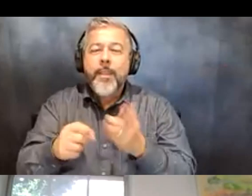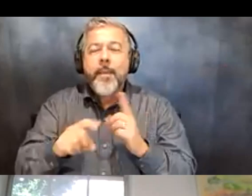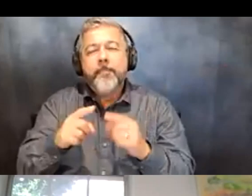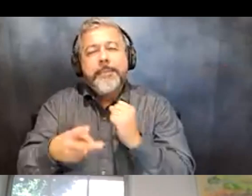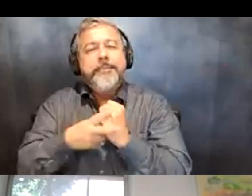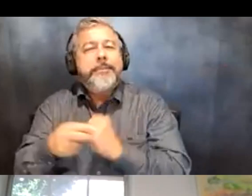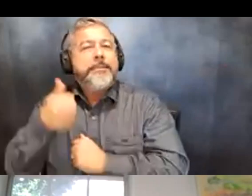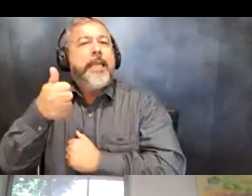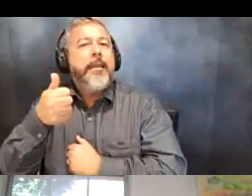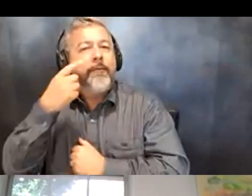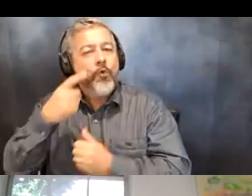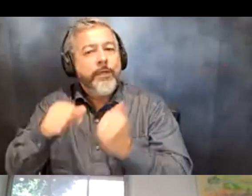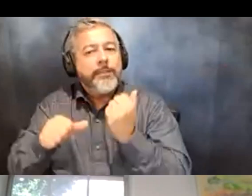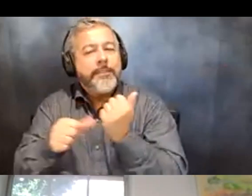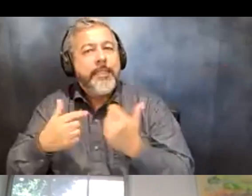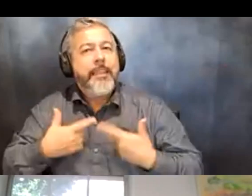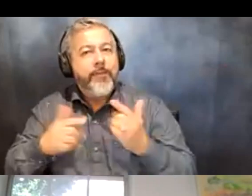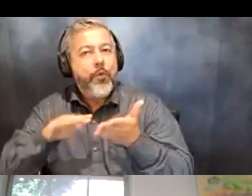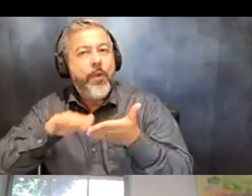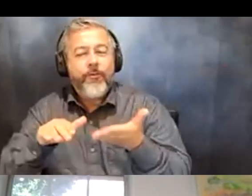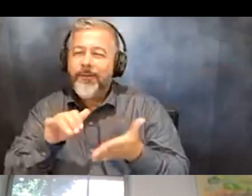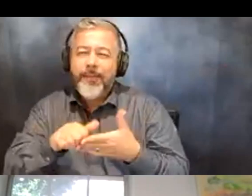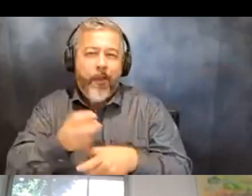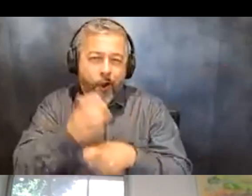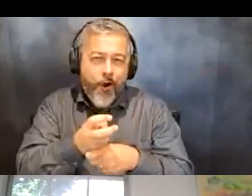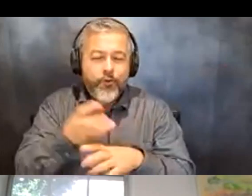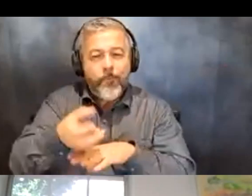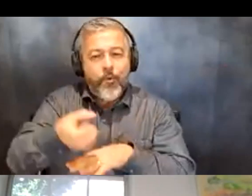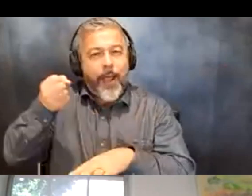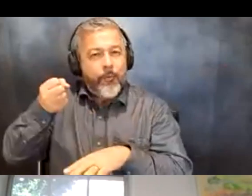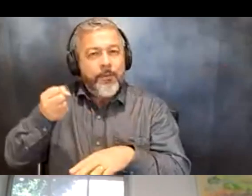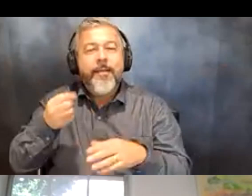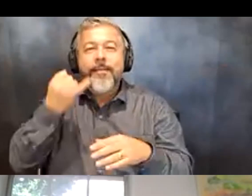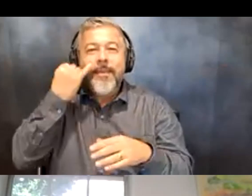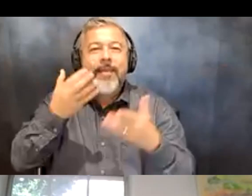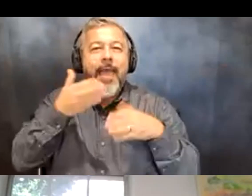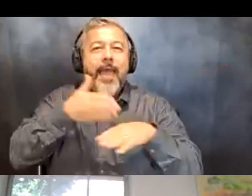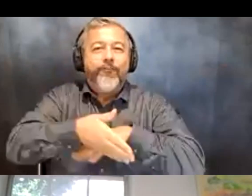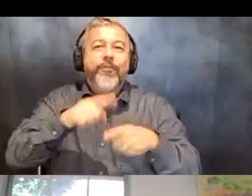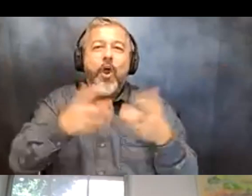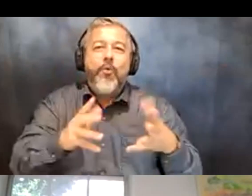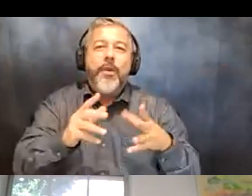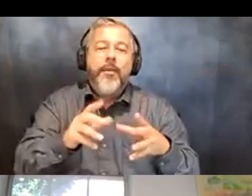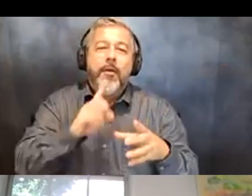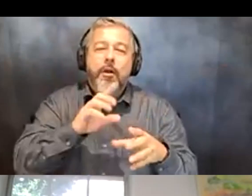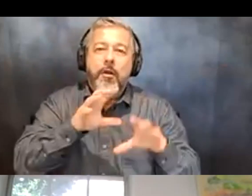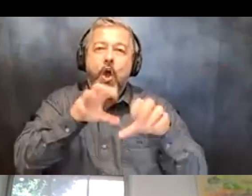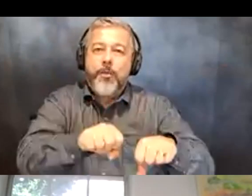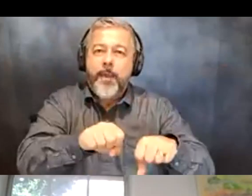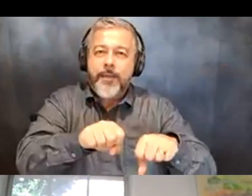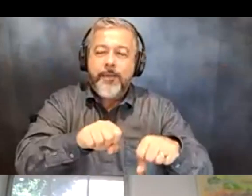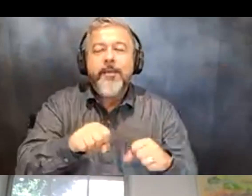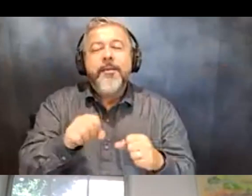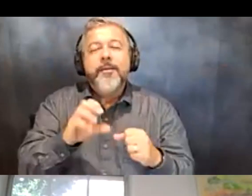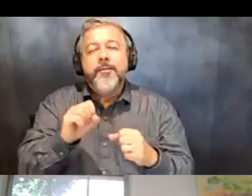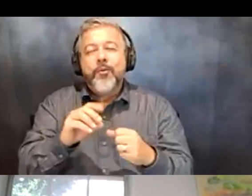for the assisted living waiver. You know, it's hard to pull those units out once they've been occupied. So getting to those